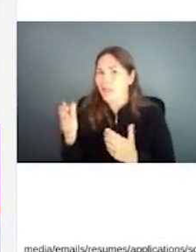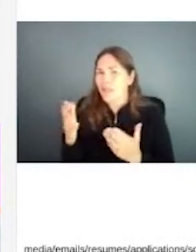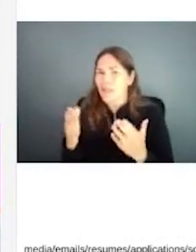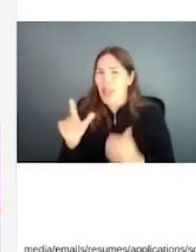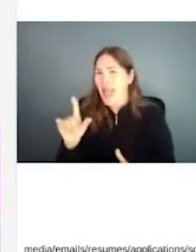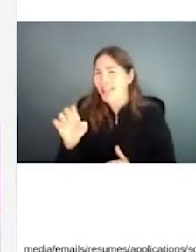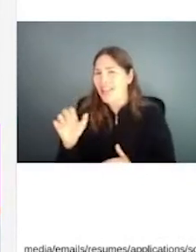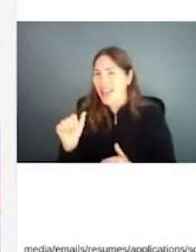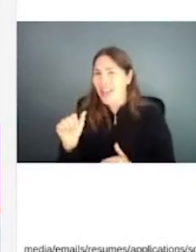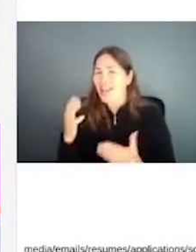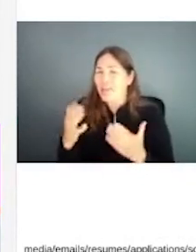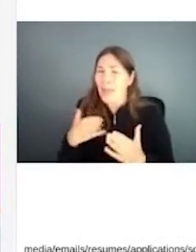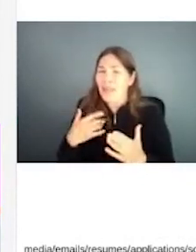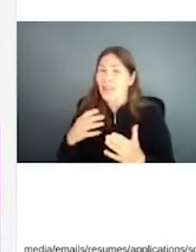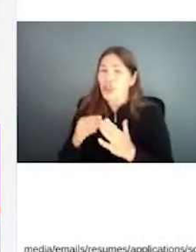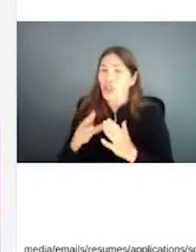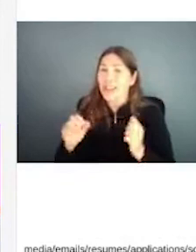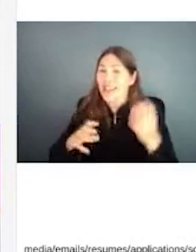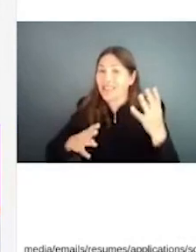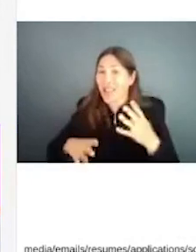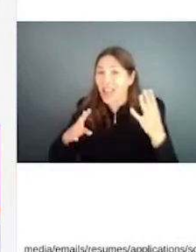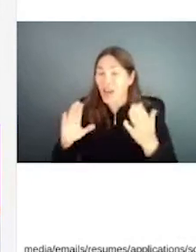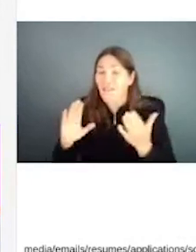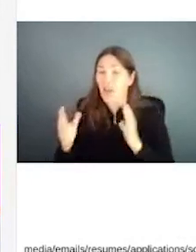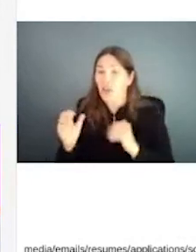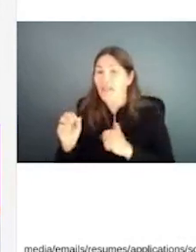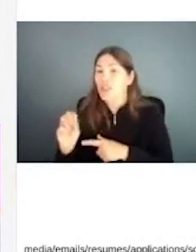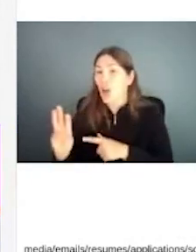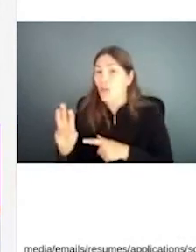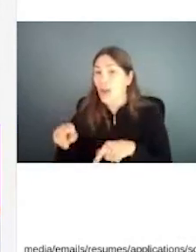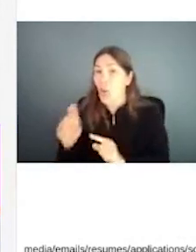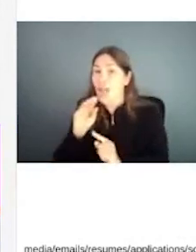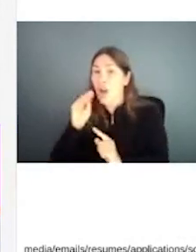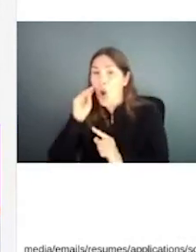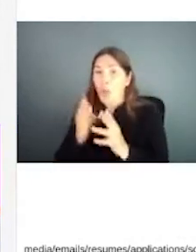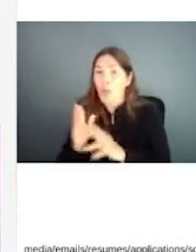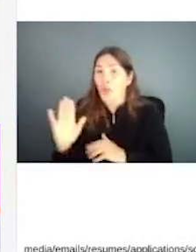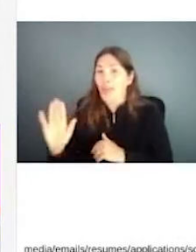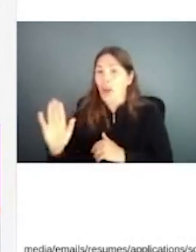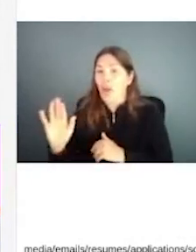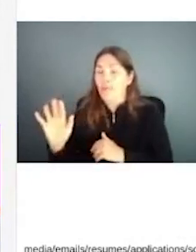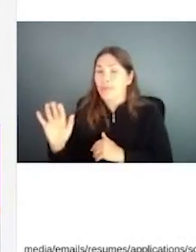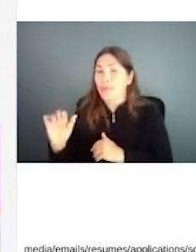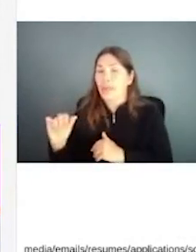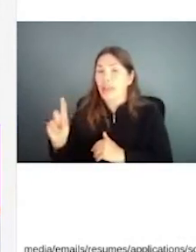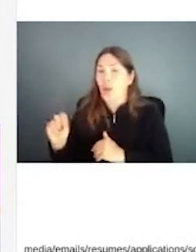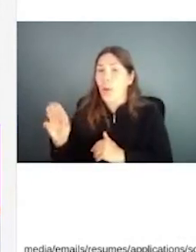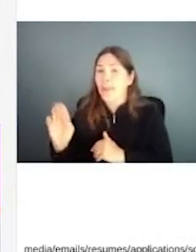LEAs, that the students can download a version of the software at home through their Adobe